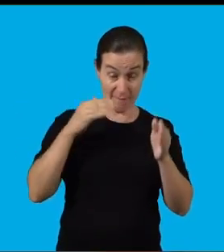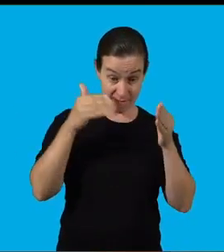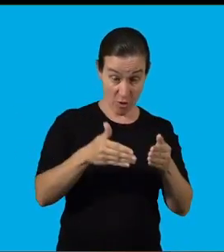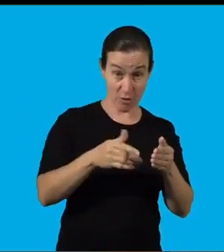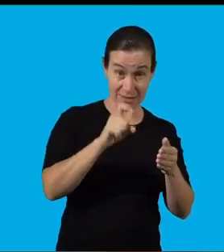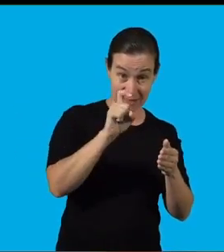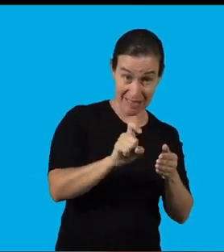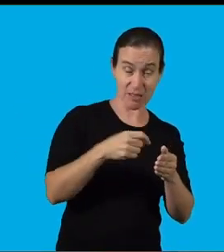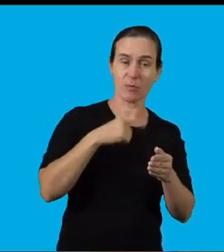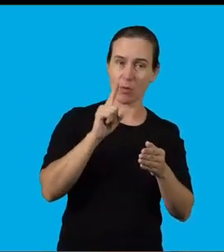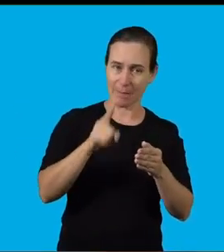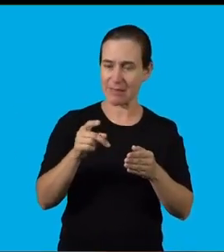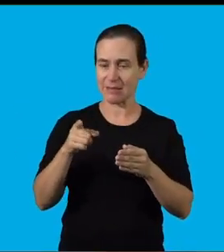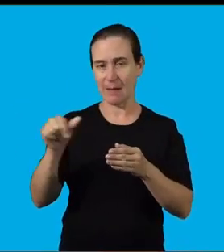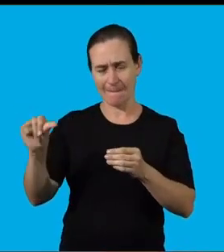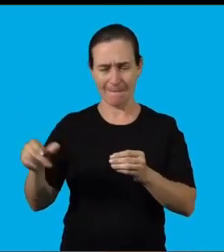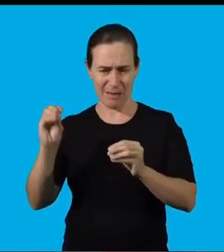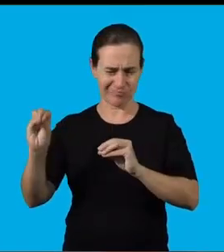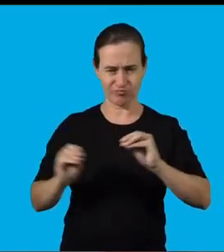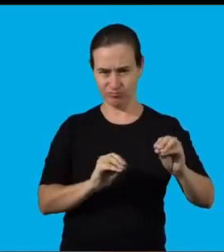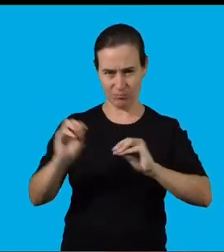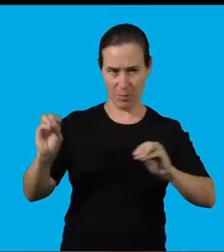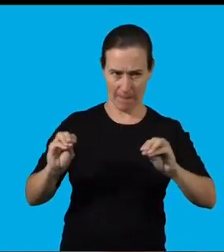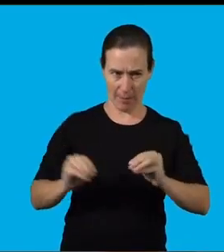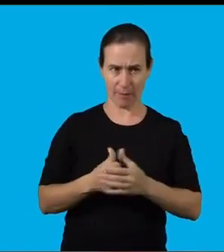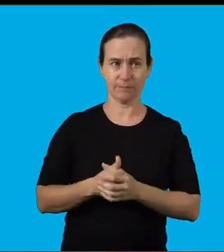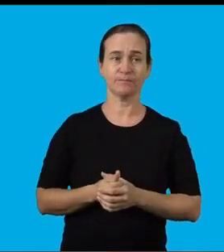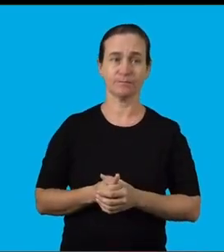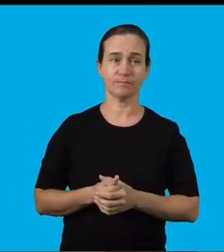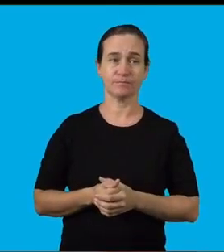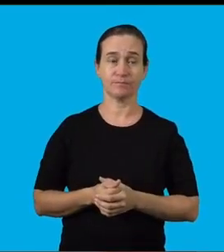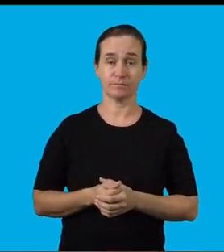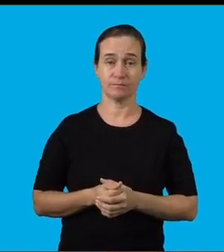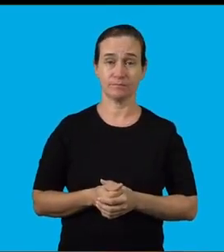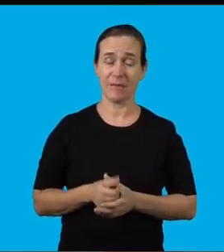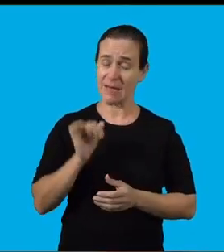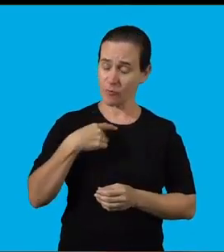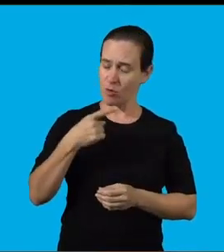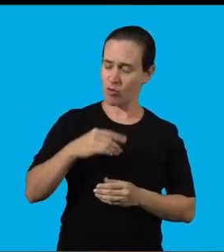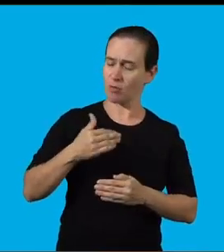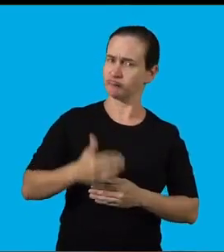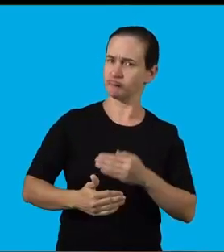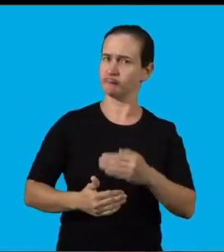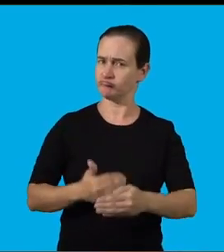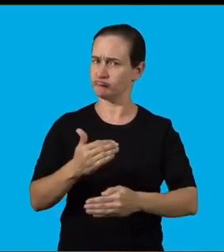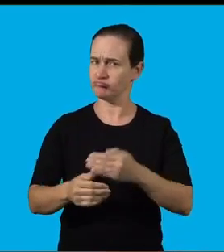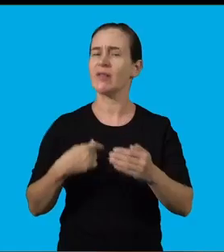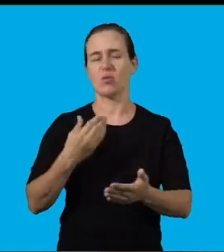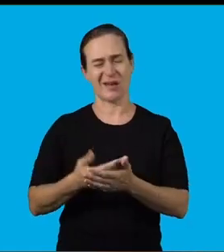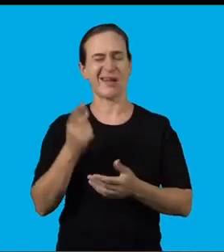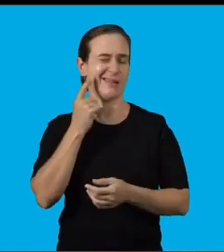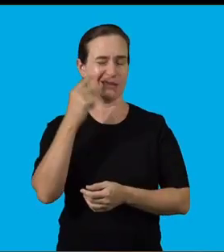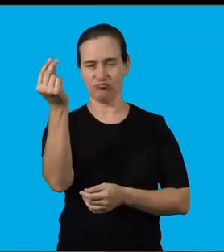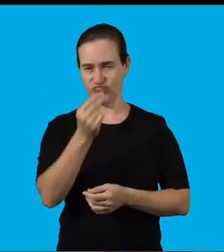not just focusing on the x, but also remembering to substitute back in to find the function value. And obviously, if we follow through the steps correctly,